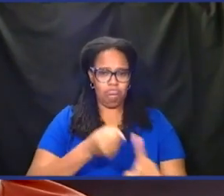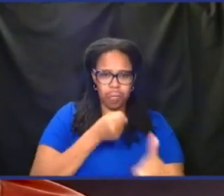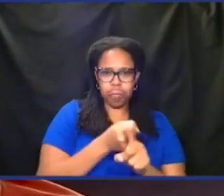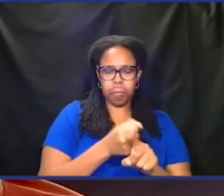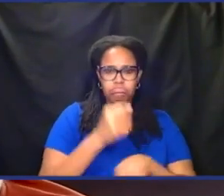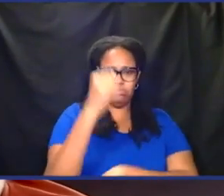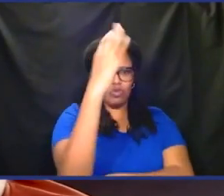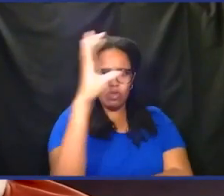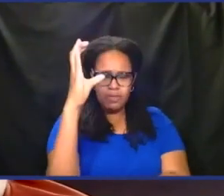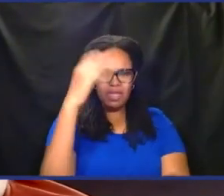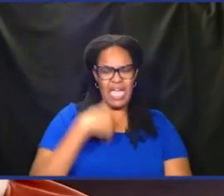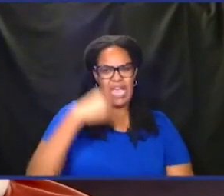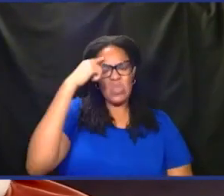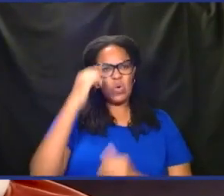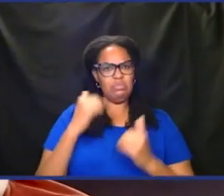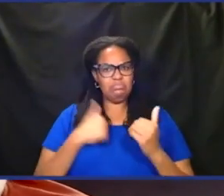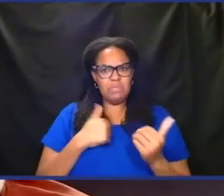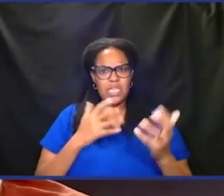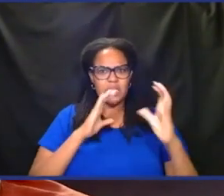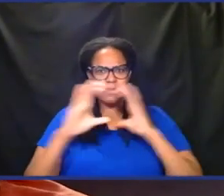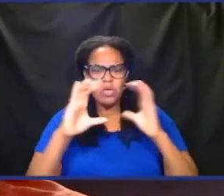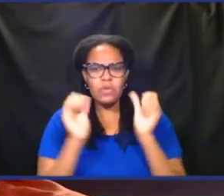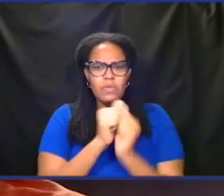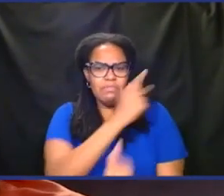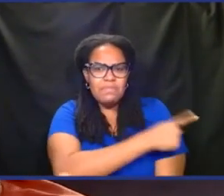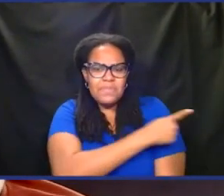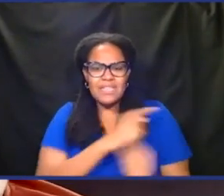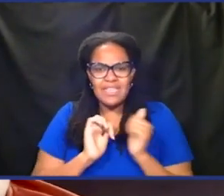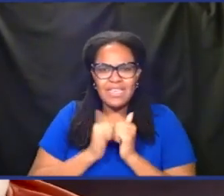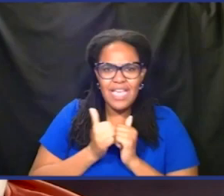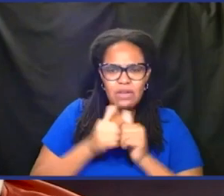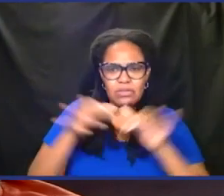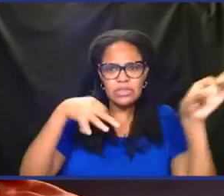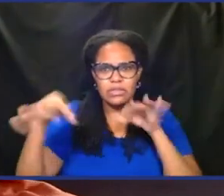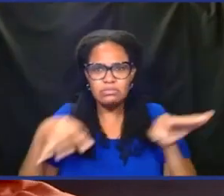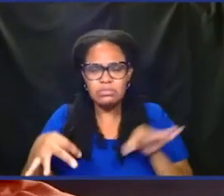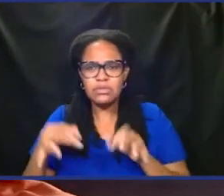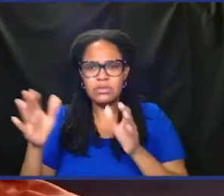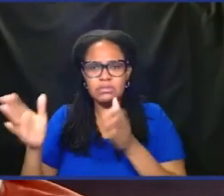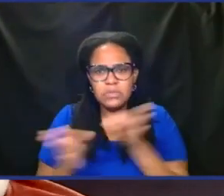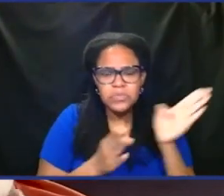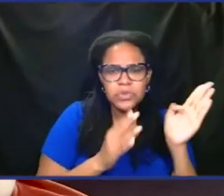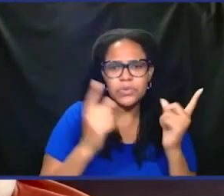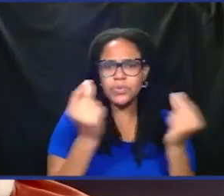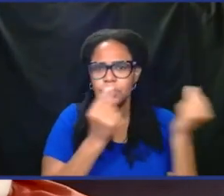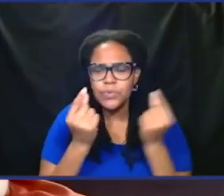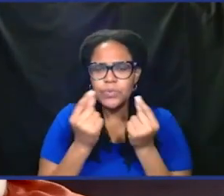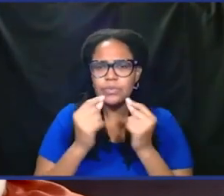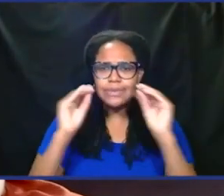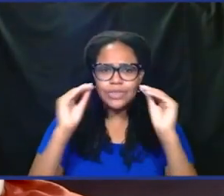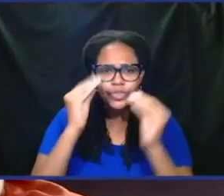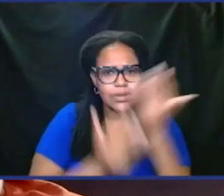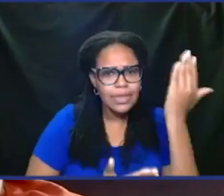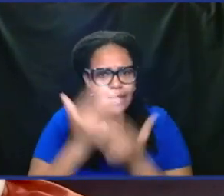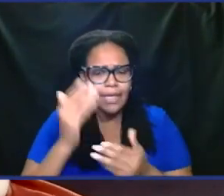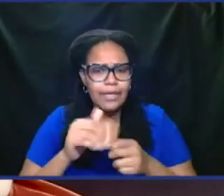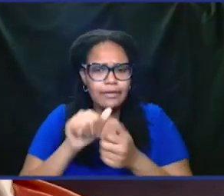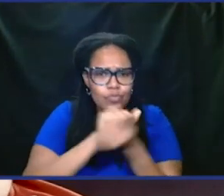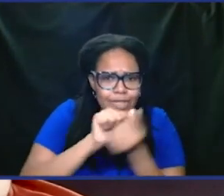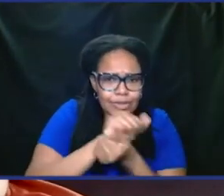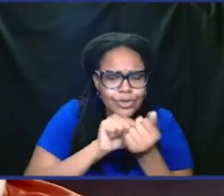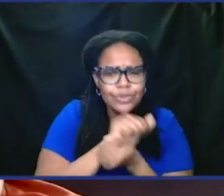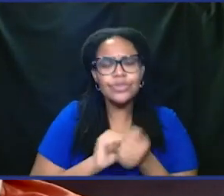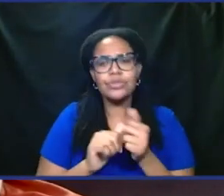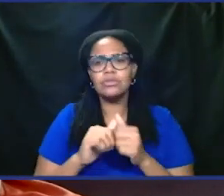voy a hablarle a mis pacientes para que estén prevenidos? Enseñar lavado de manos, enseñar elementos de protección personal,